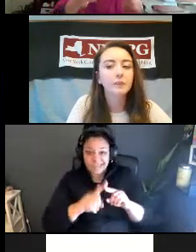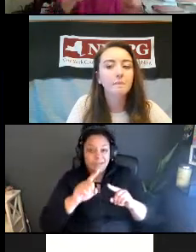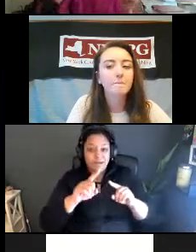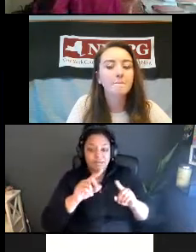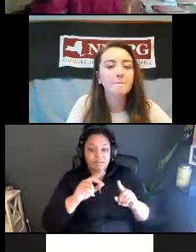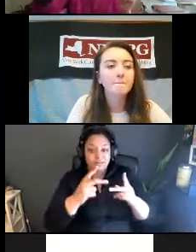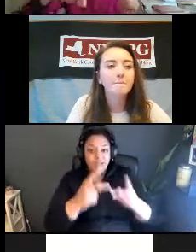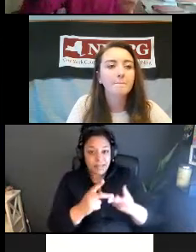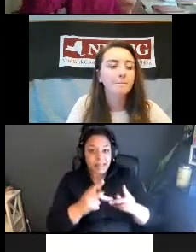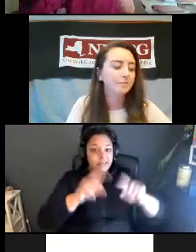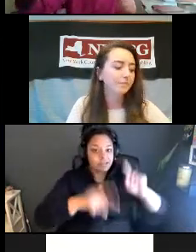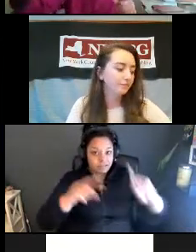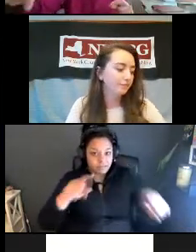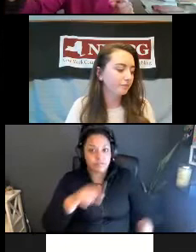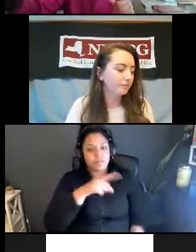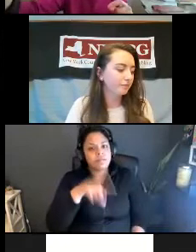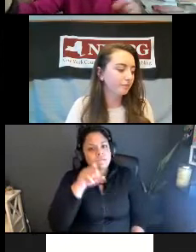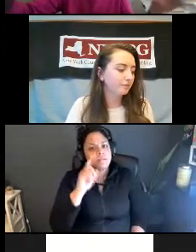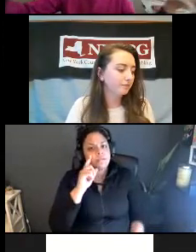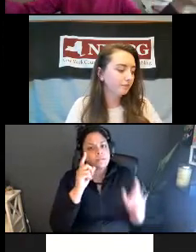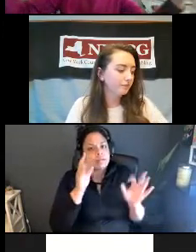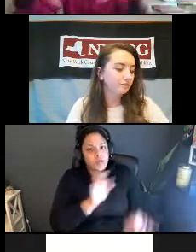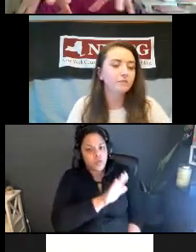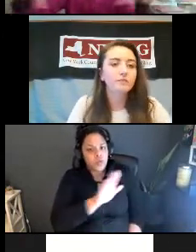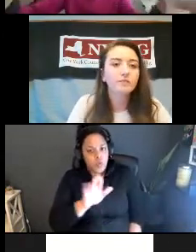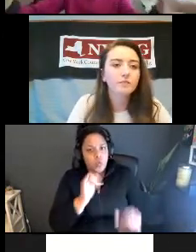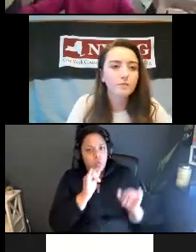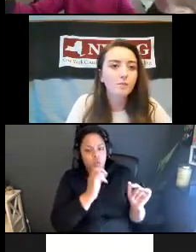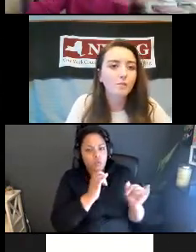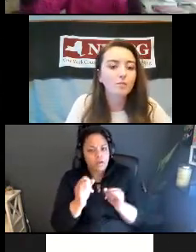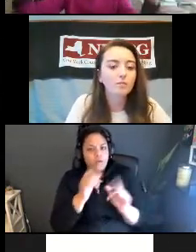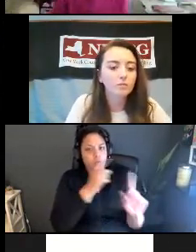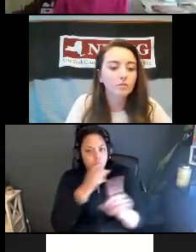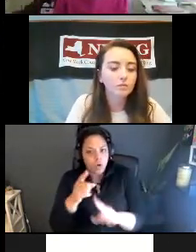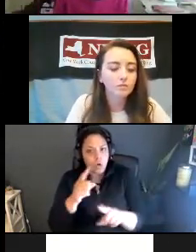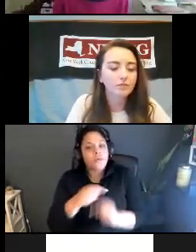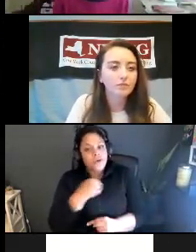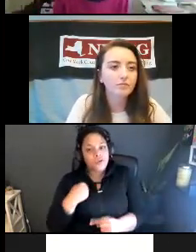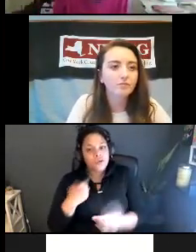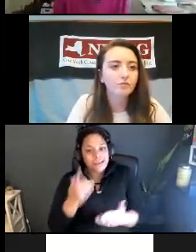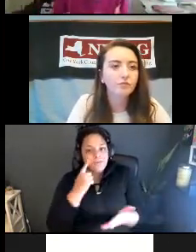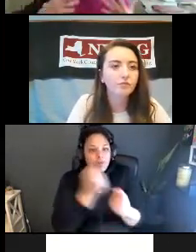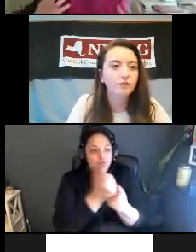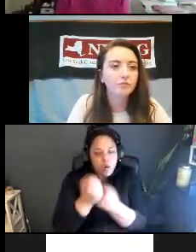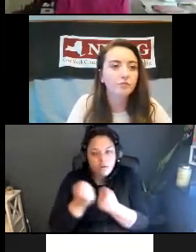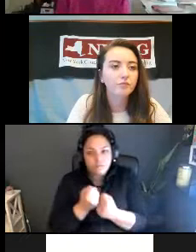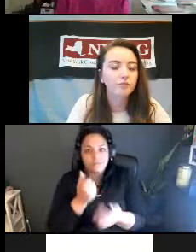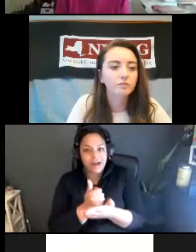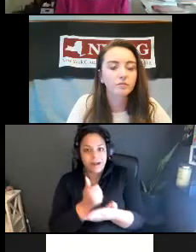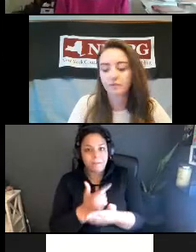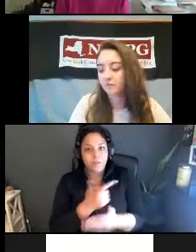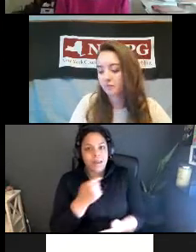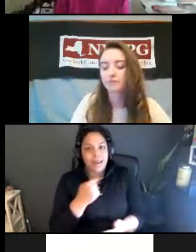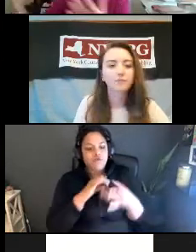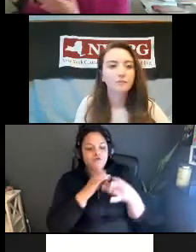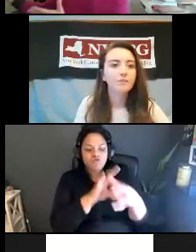to decide upon their own goal, and it's our job to help each other do that by joint problem